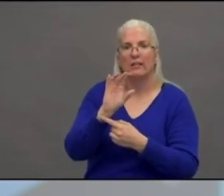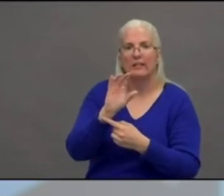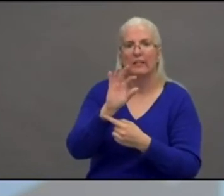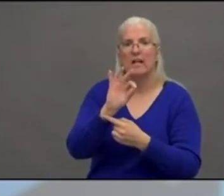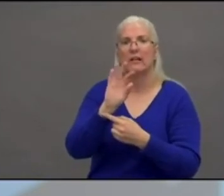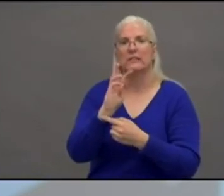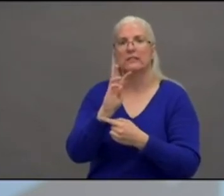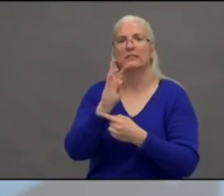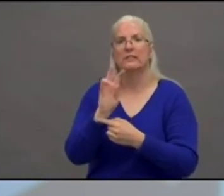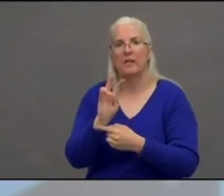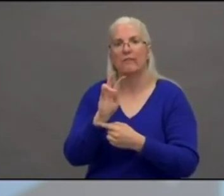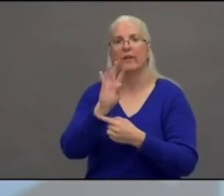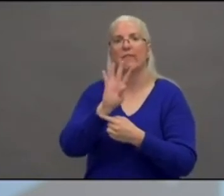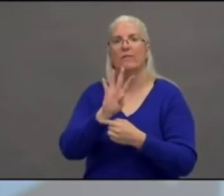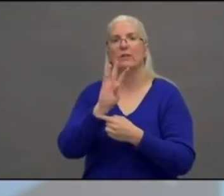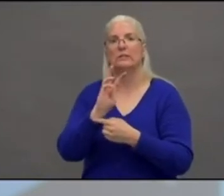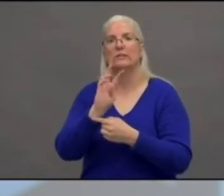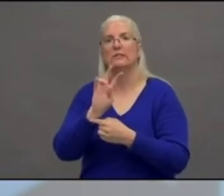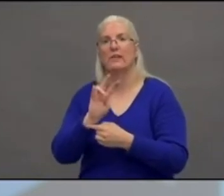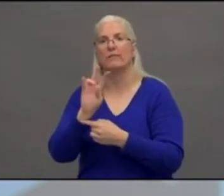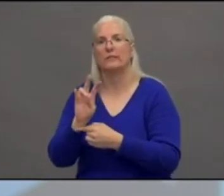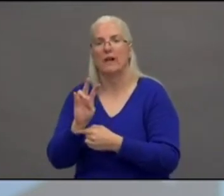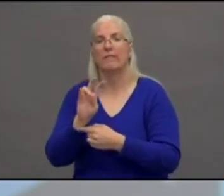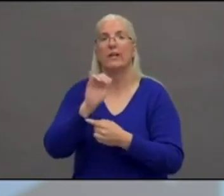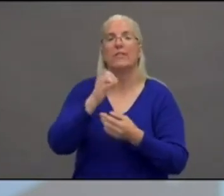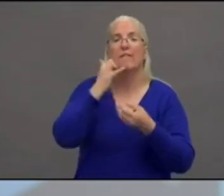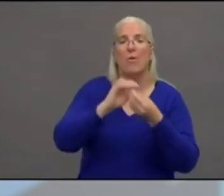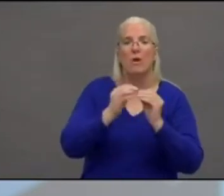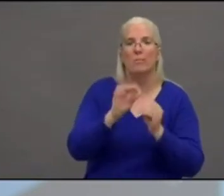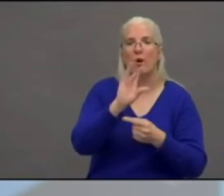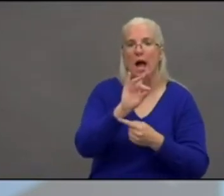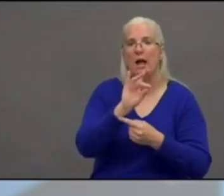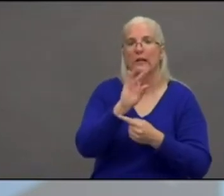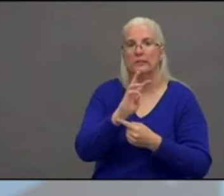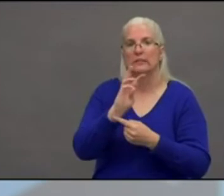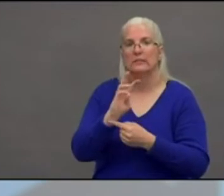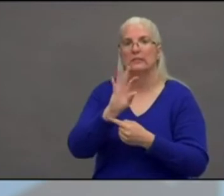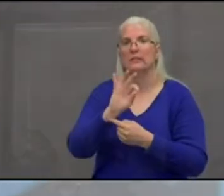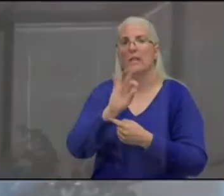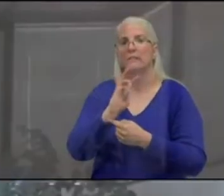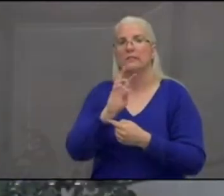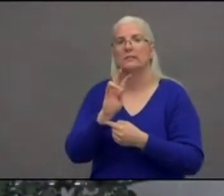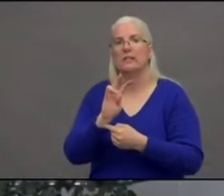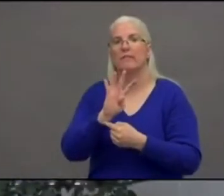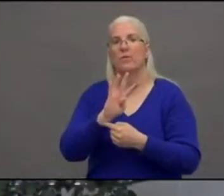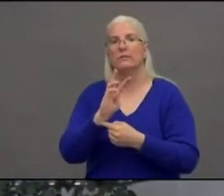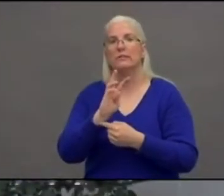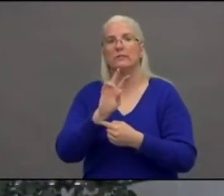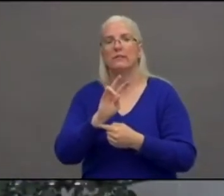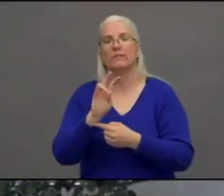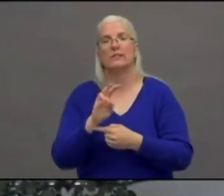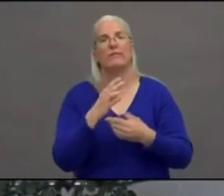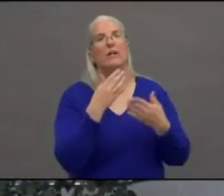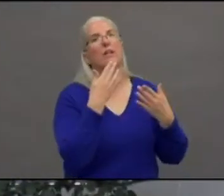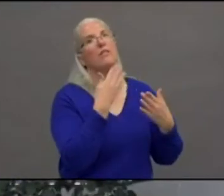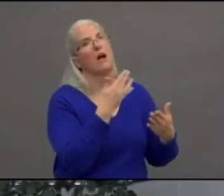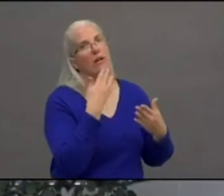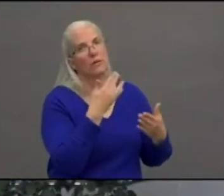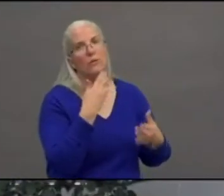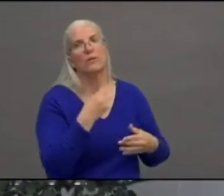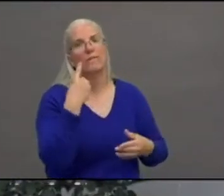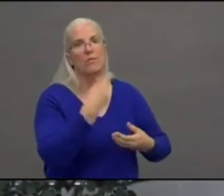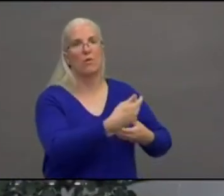1-866-967-4677, and they can help you get the coverage you need. Thank you, Dr. Saavedra, for joining me today. And Absolutely. for the